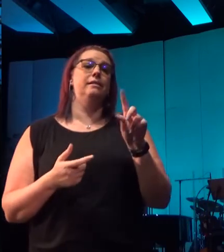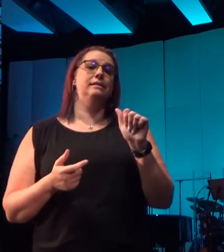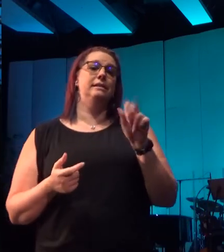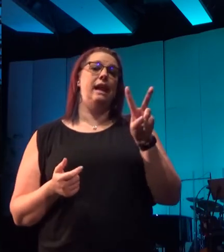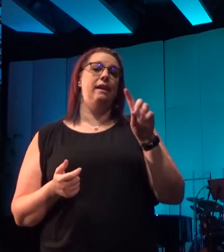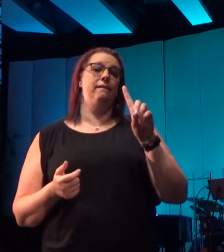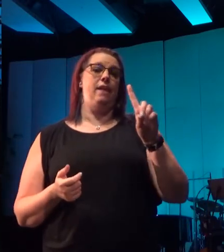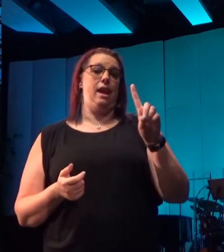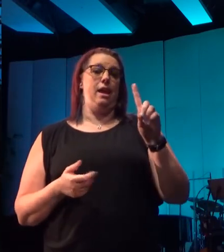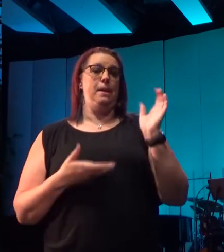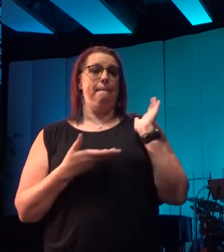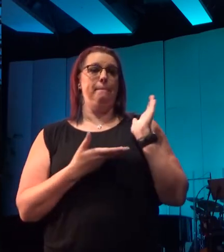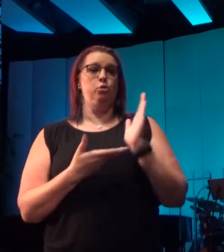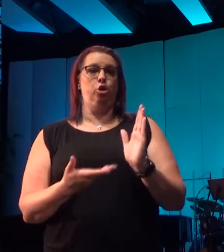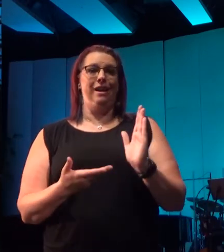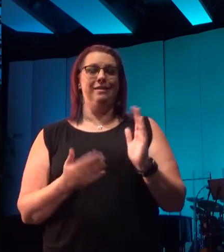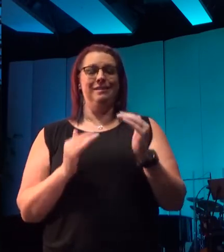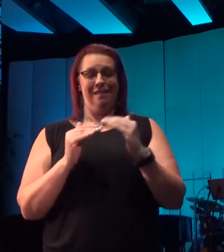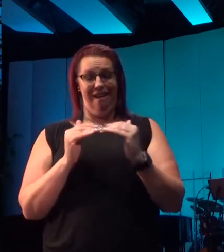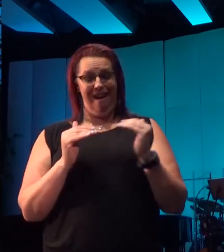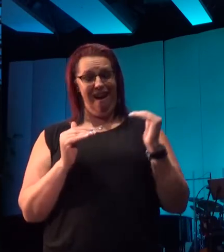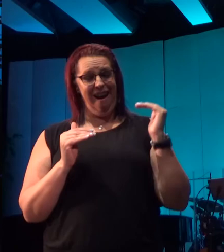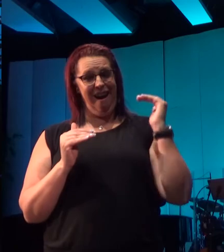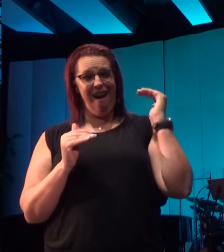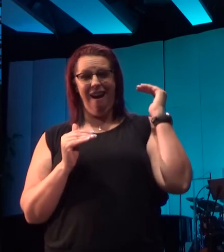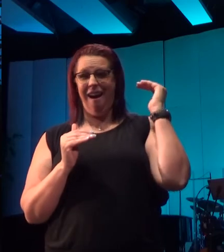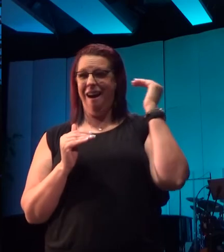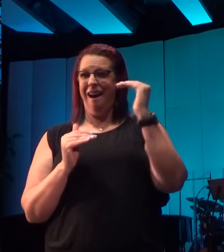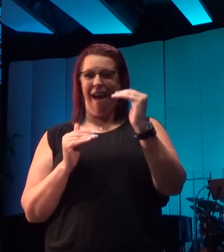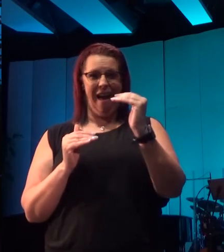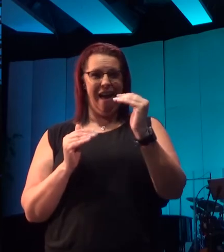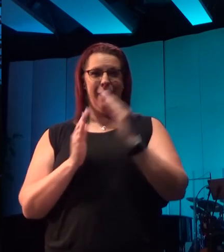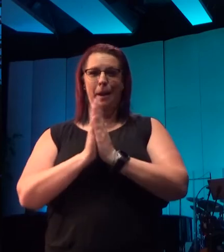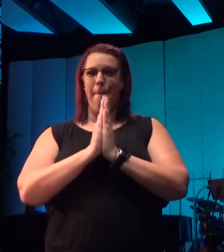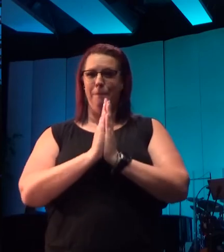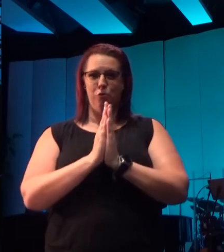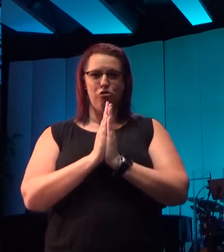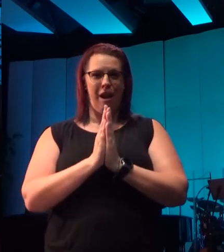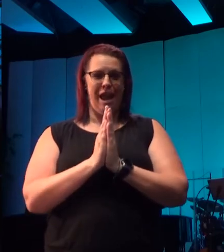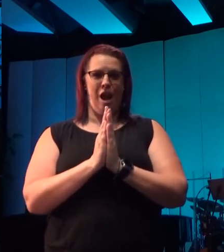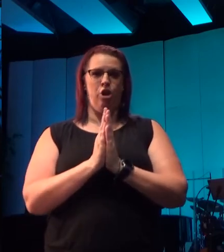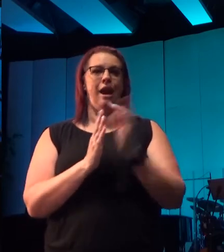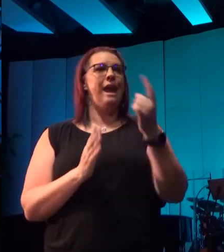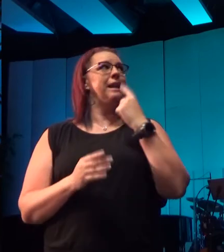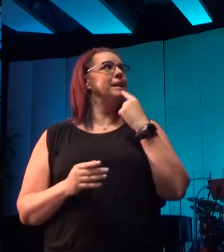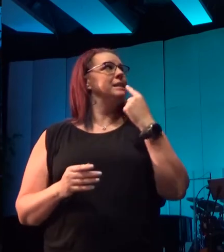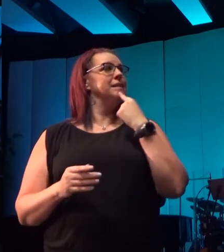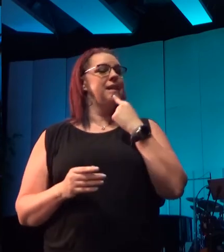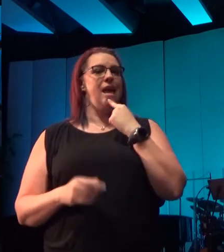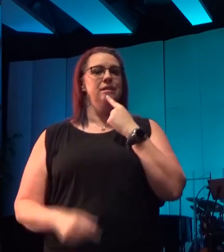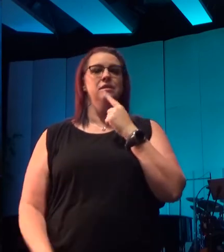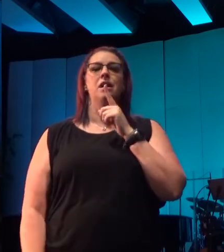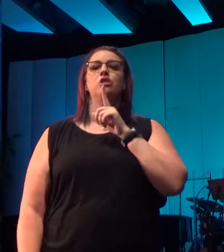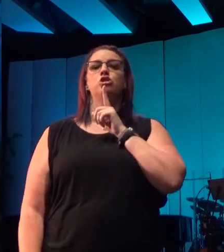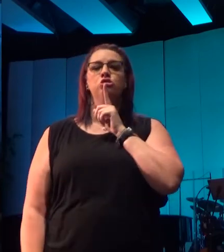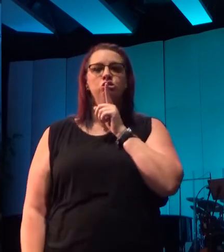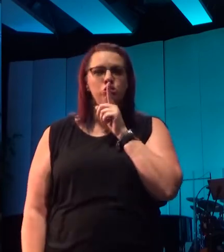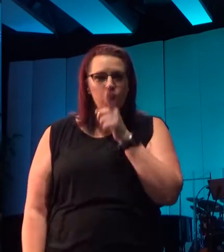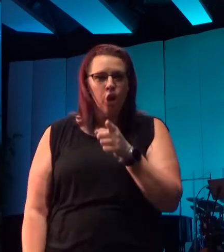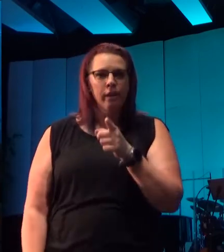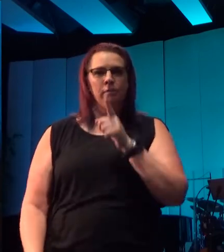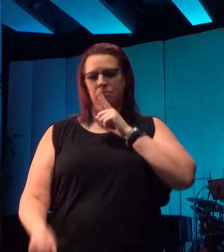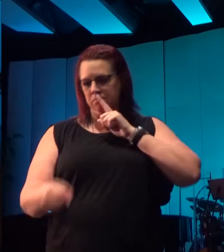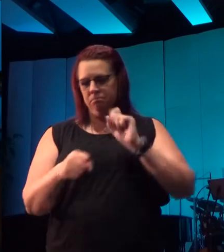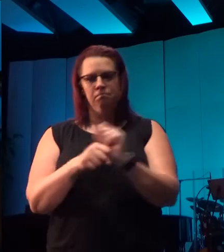high vibration praise prayer in for a landing when he says, surely, or certainly,